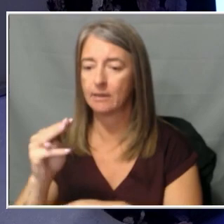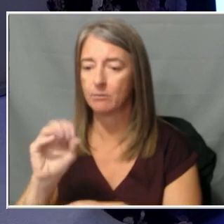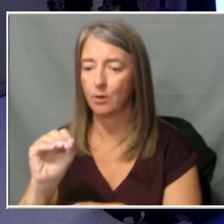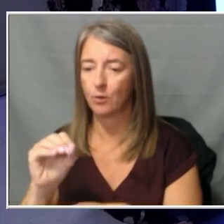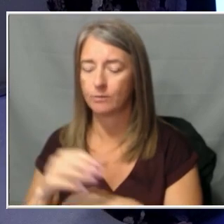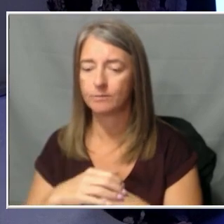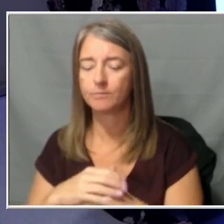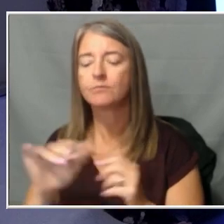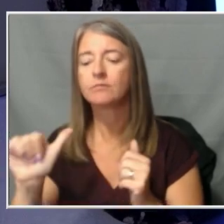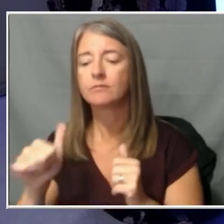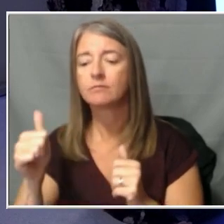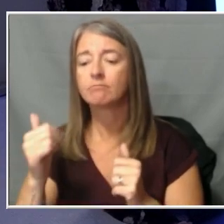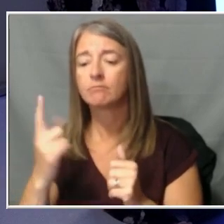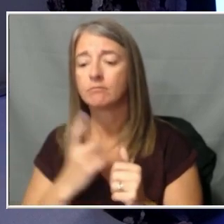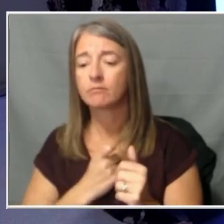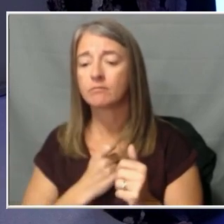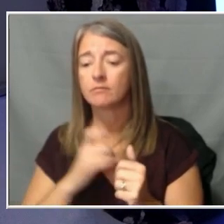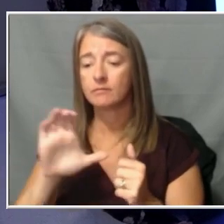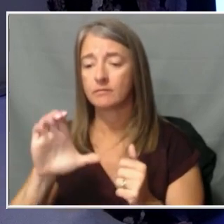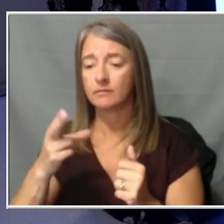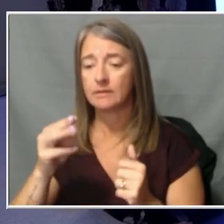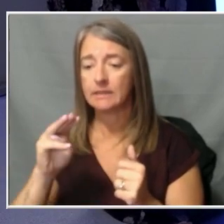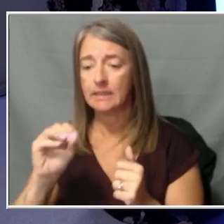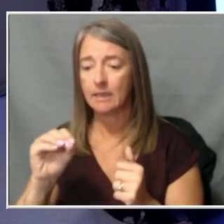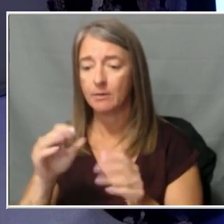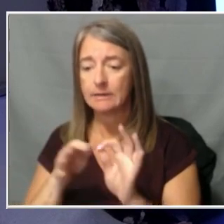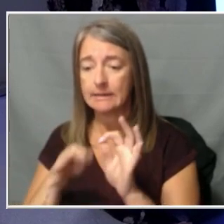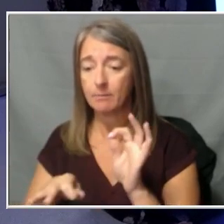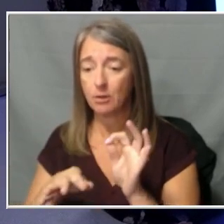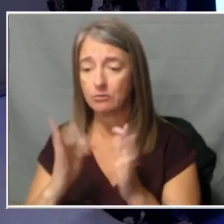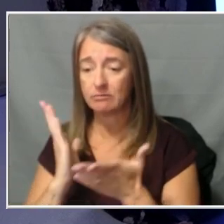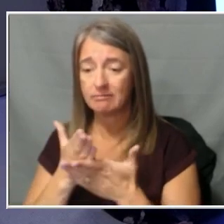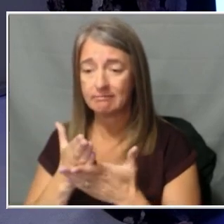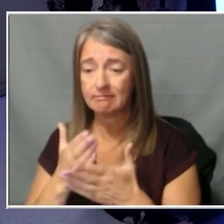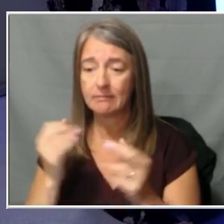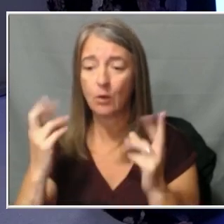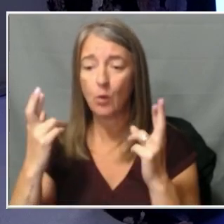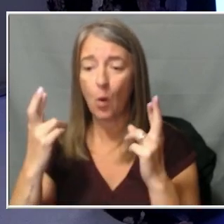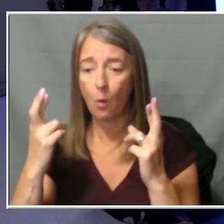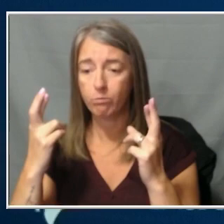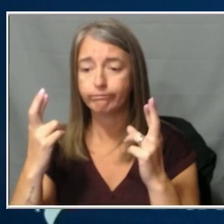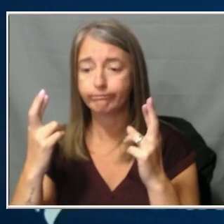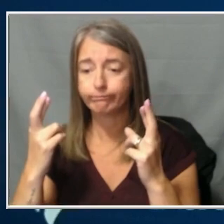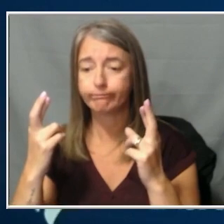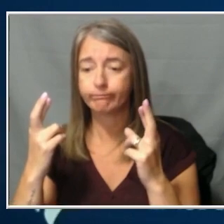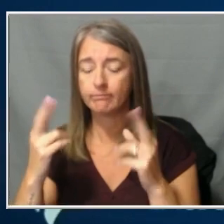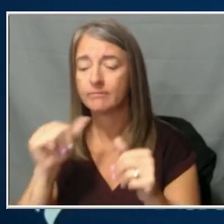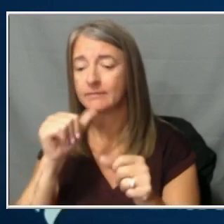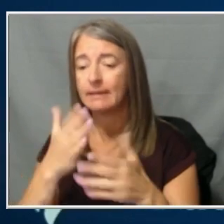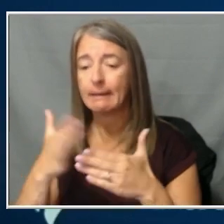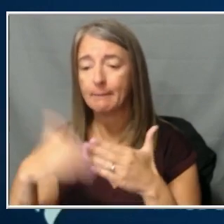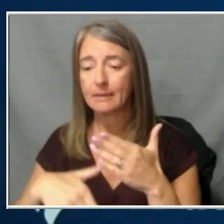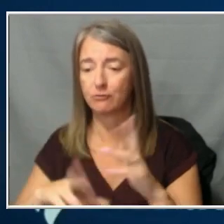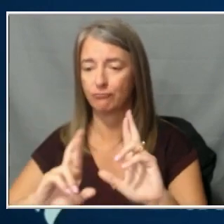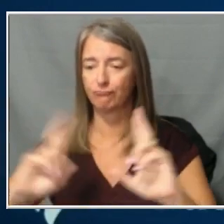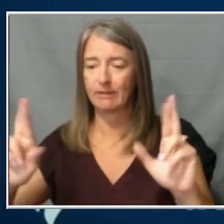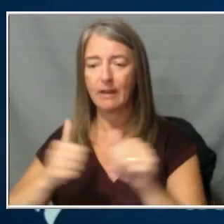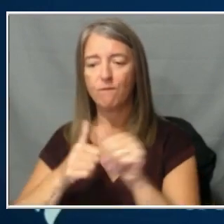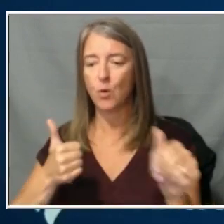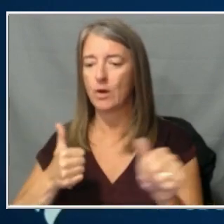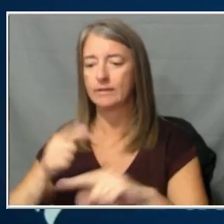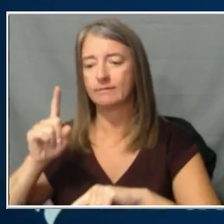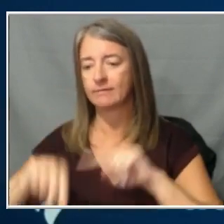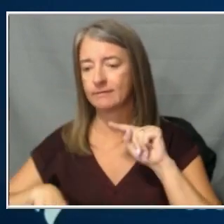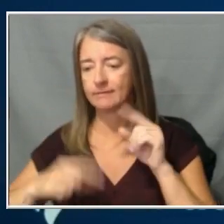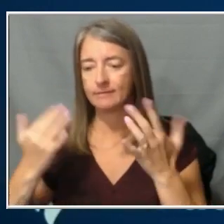of a question was, do we ever think chemo will just simply go away? That's where we're headed, yeah. Okay. I mean, we may not get completely away from it, but it'll be